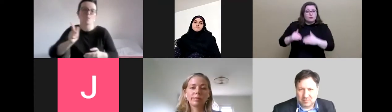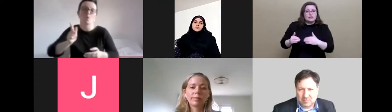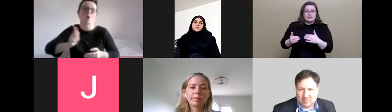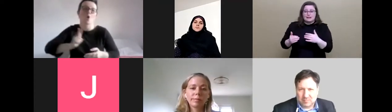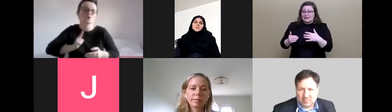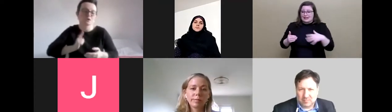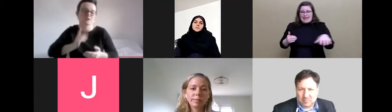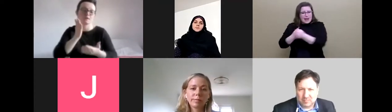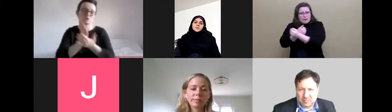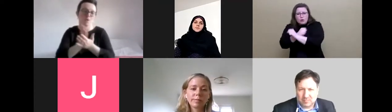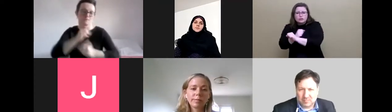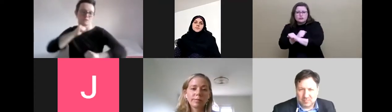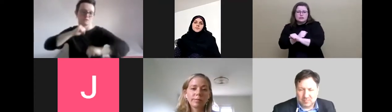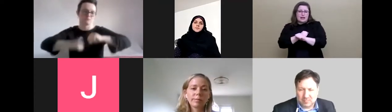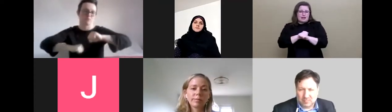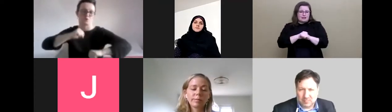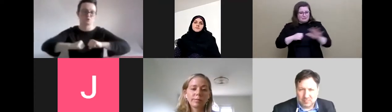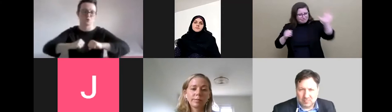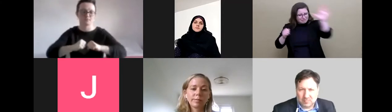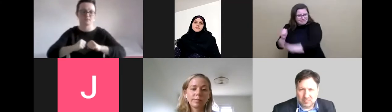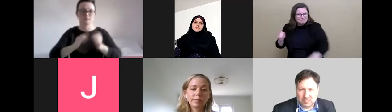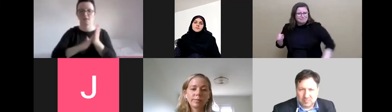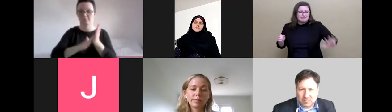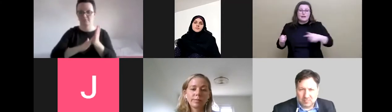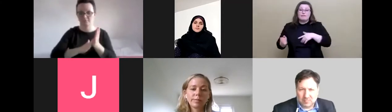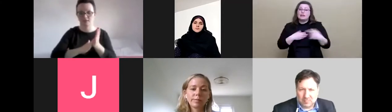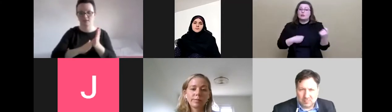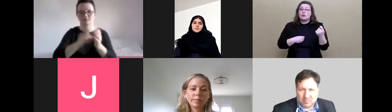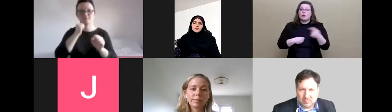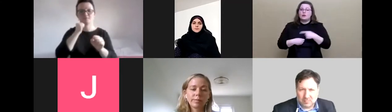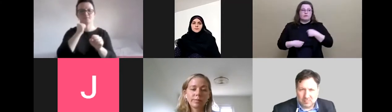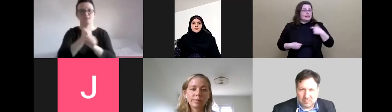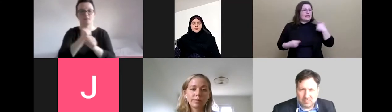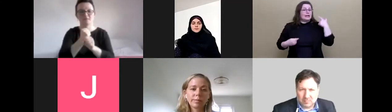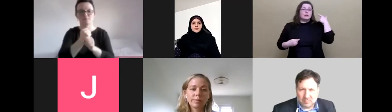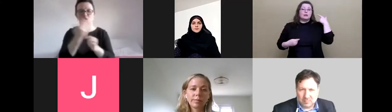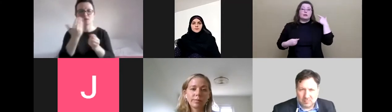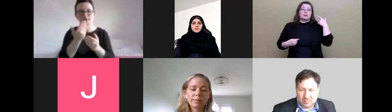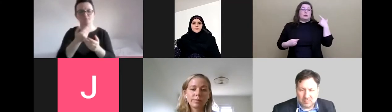Because we did something that we never believed we would have been